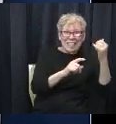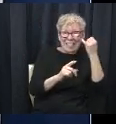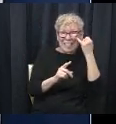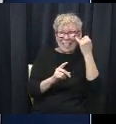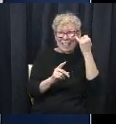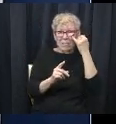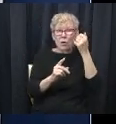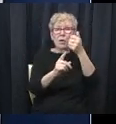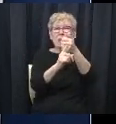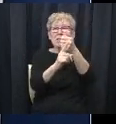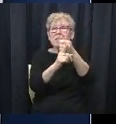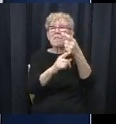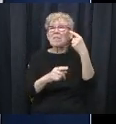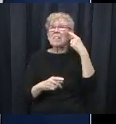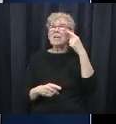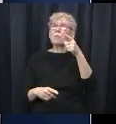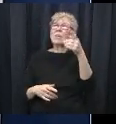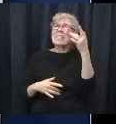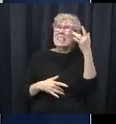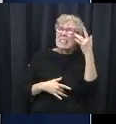easy across the state.